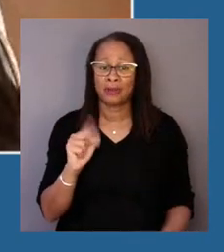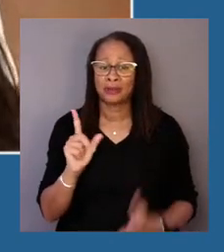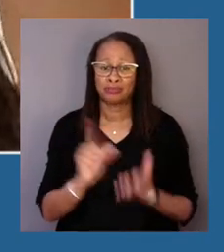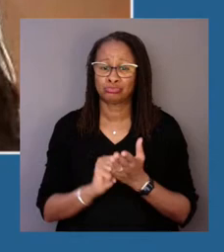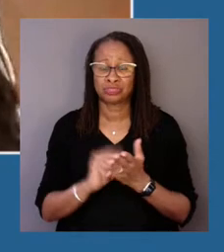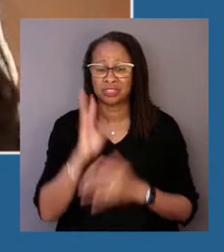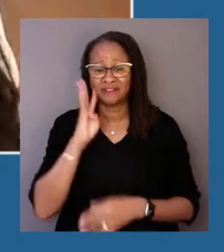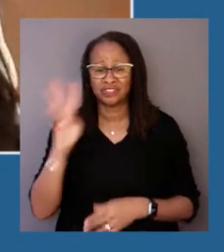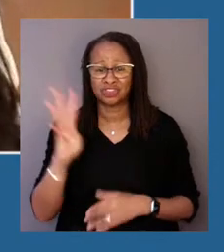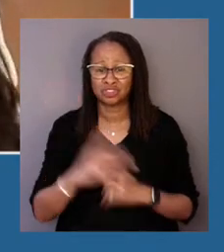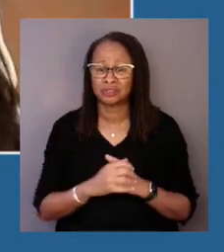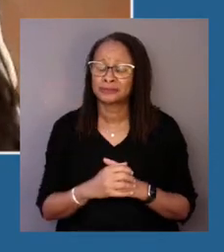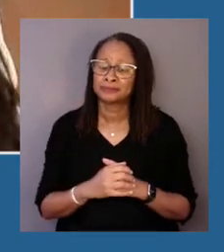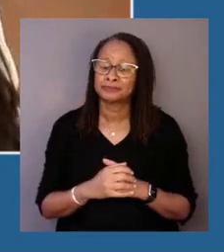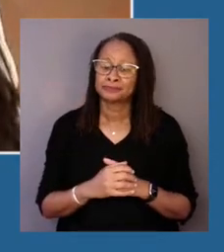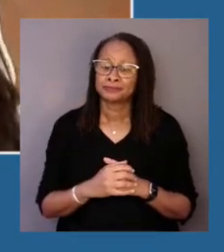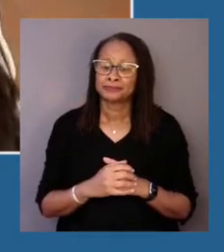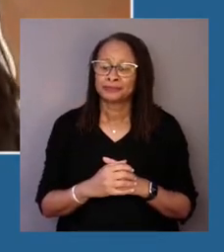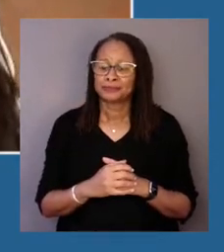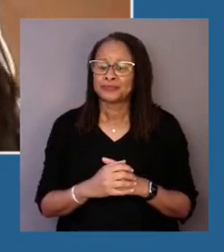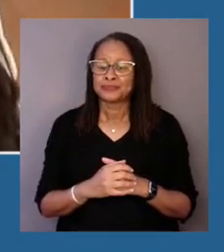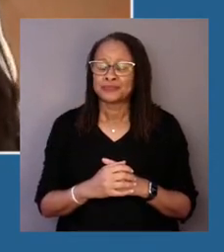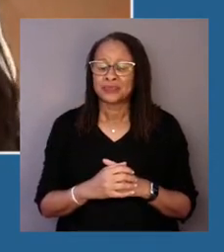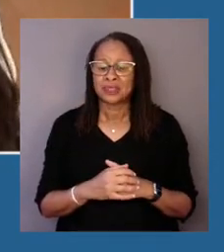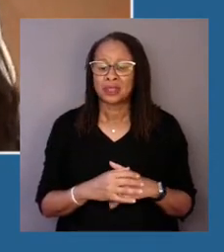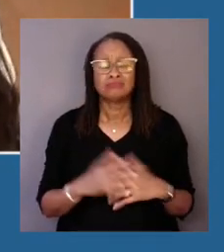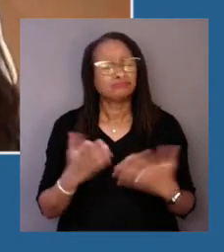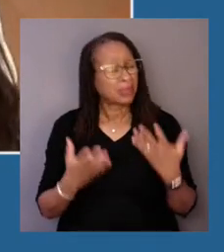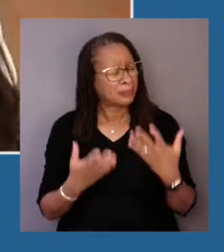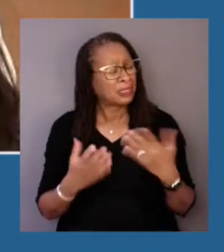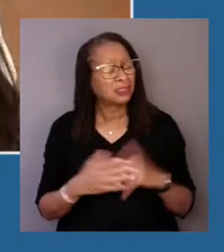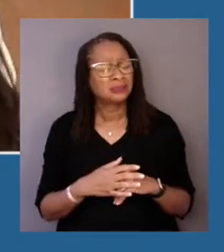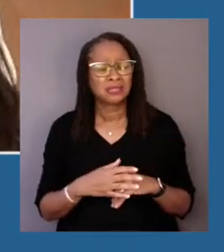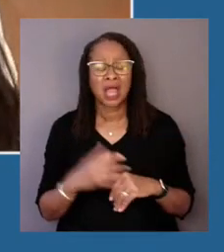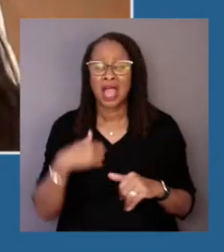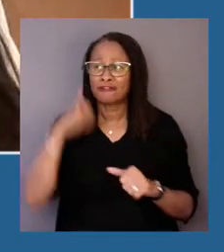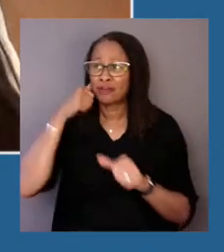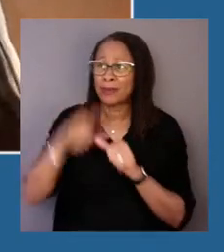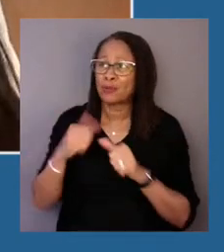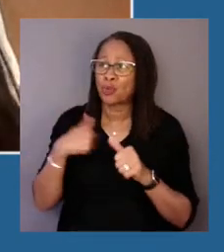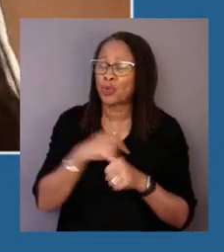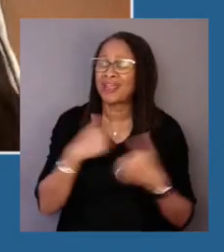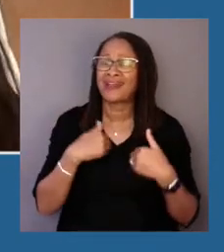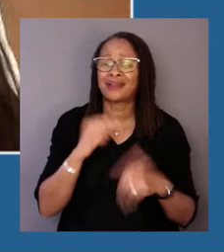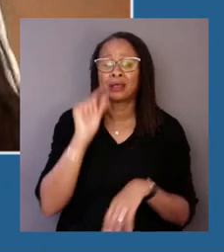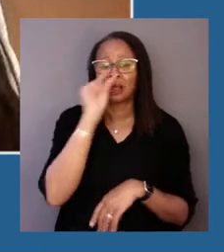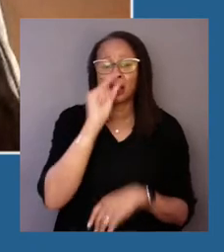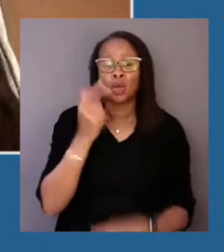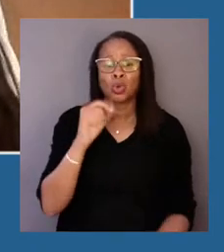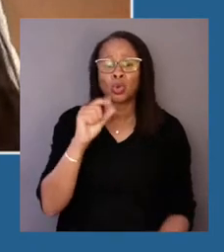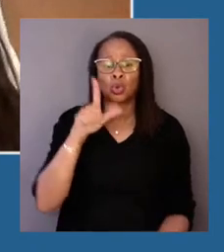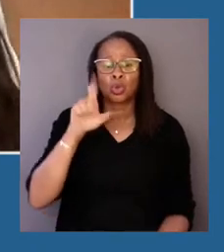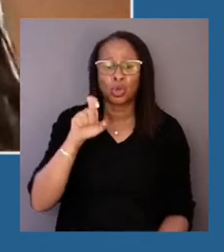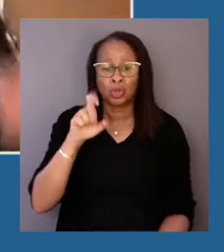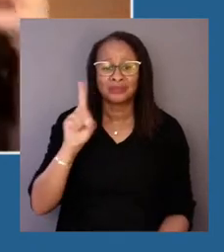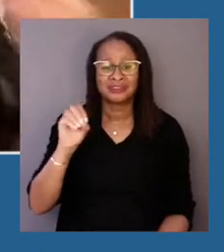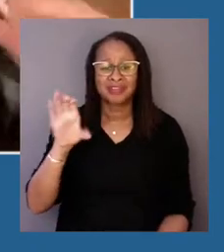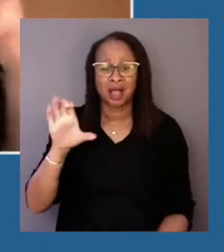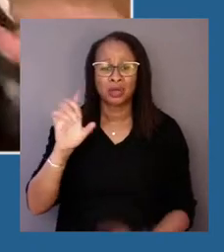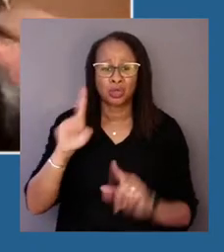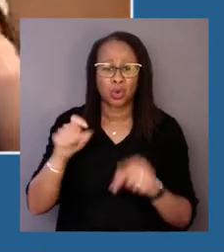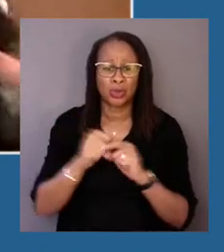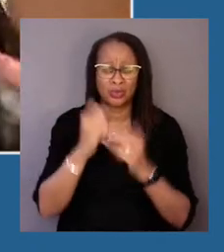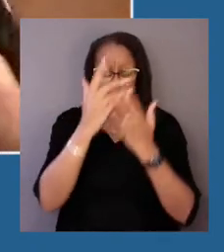It might be. You know, I remember with this, we had a Google Doc going that was like several pages long with information